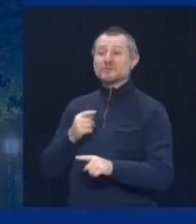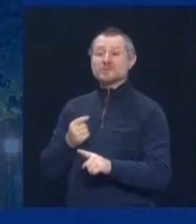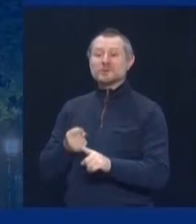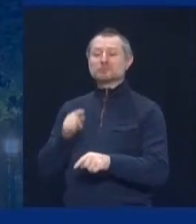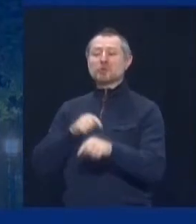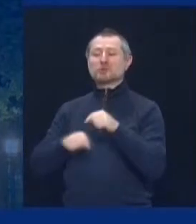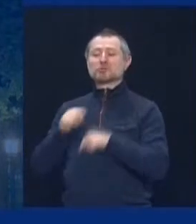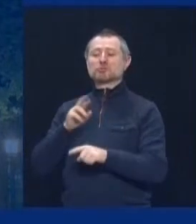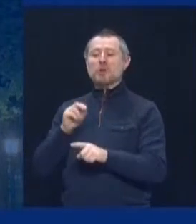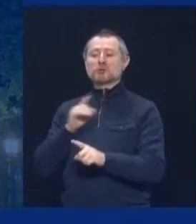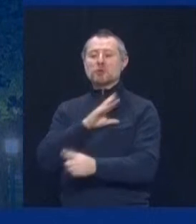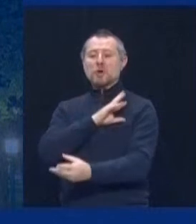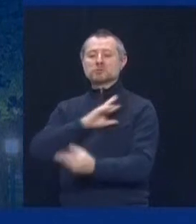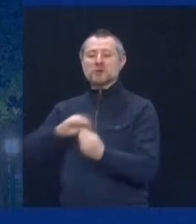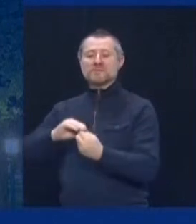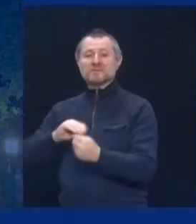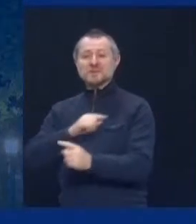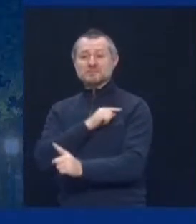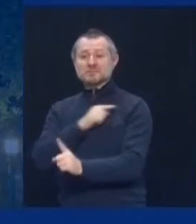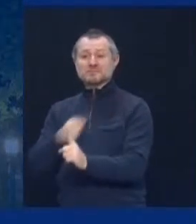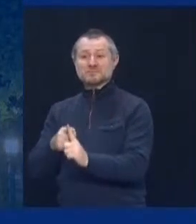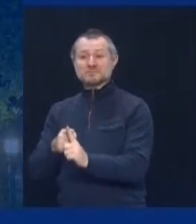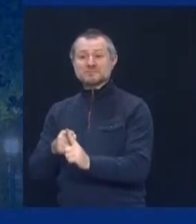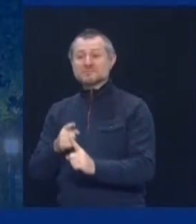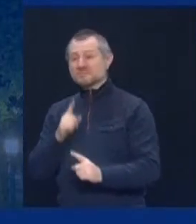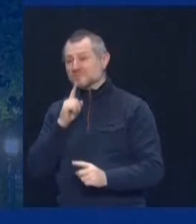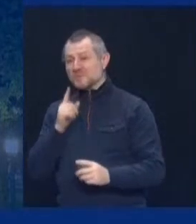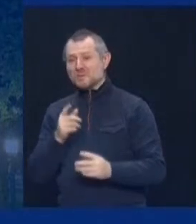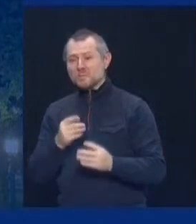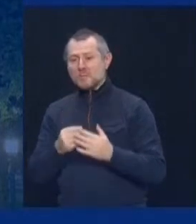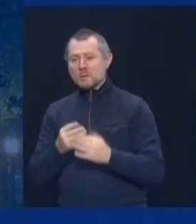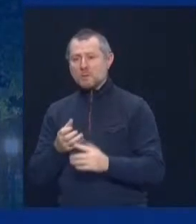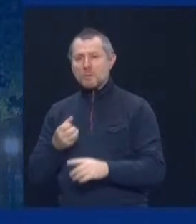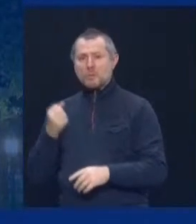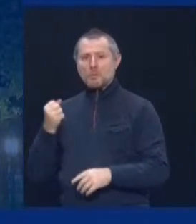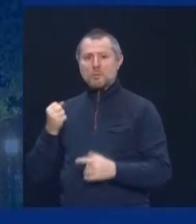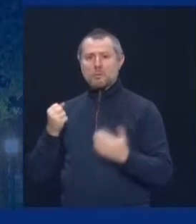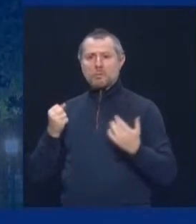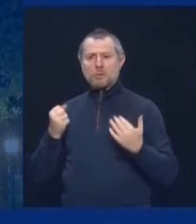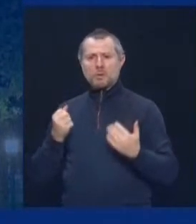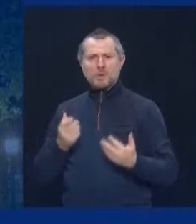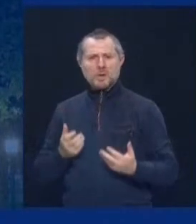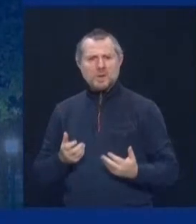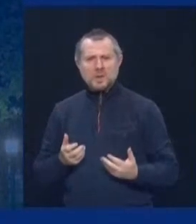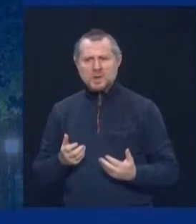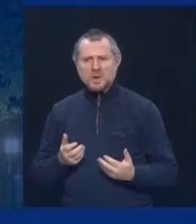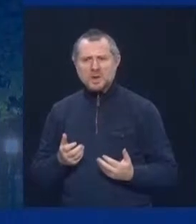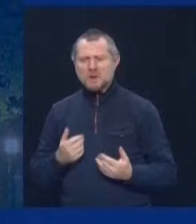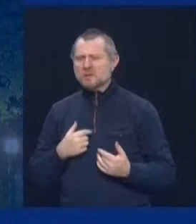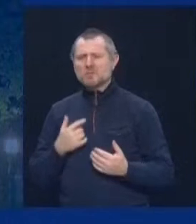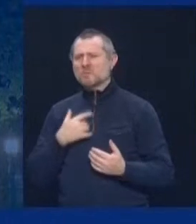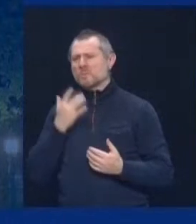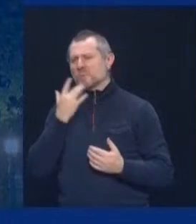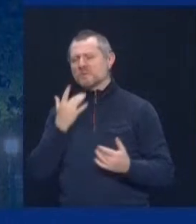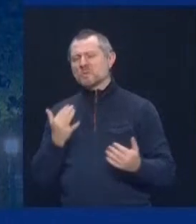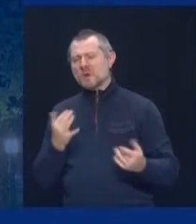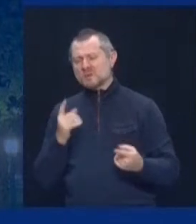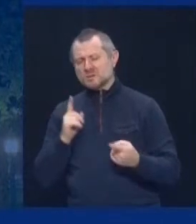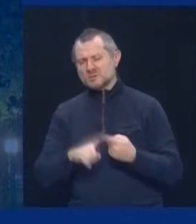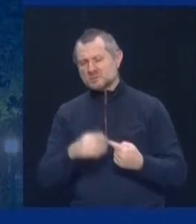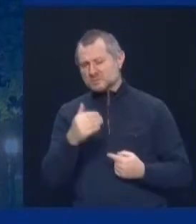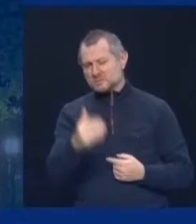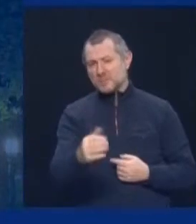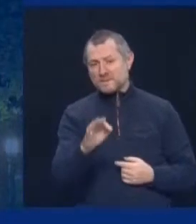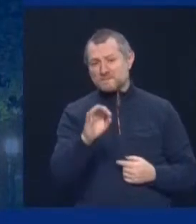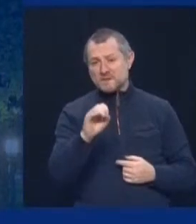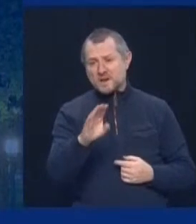Or we wait until next February, March, we do a budget when we know what the federal funds will be, and then